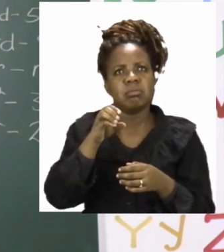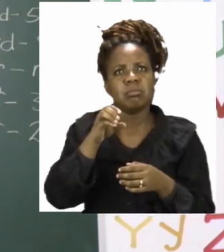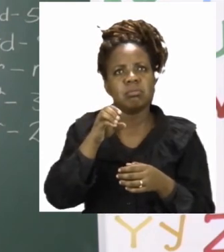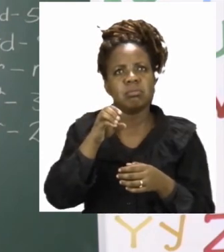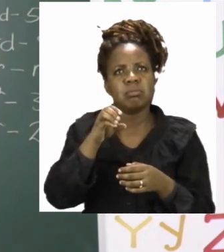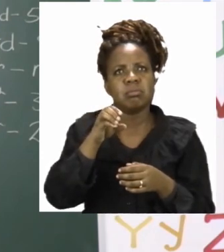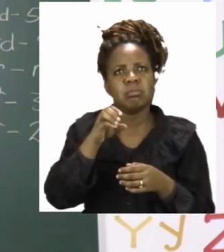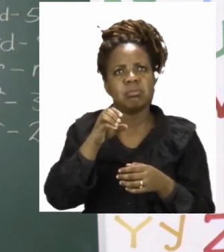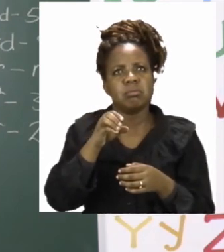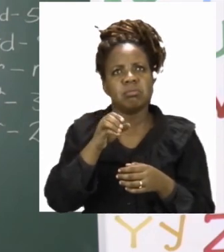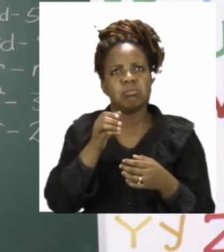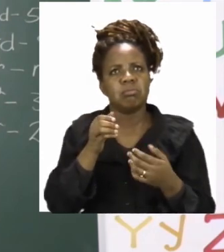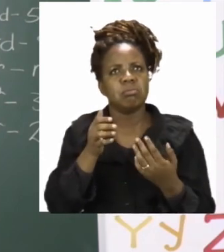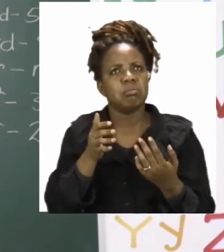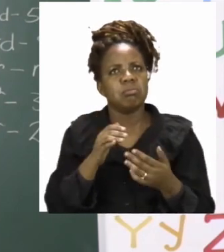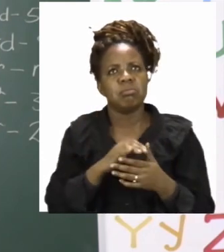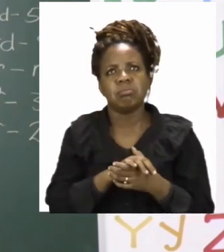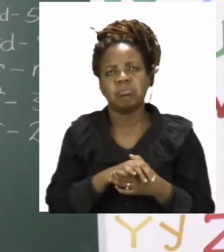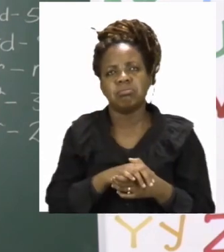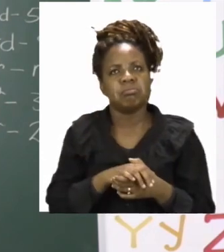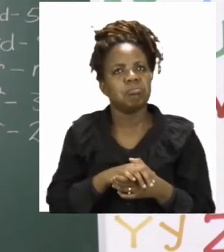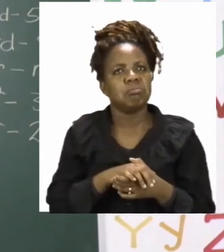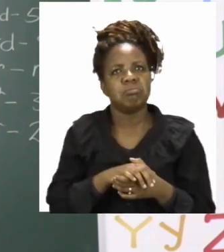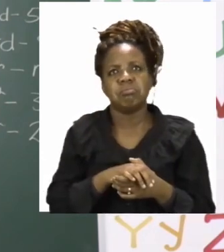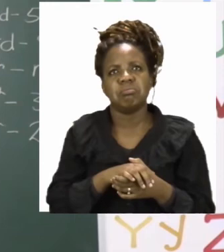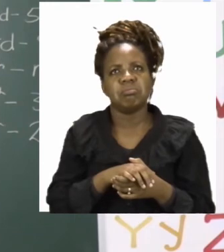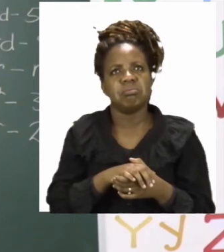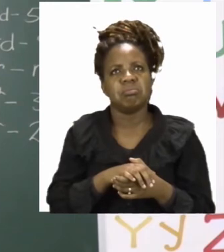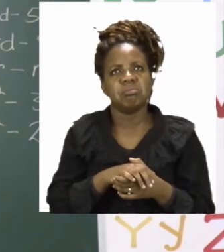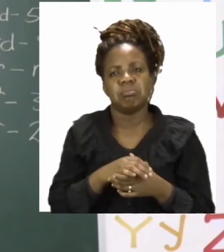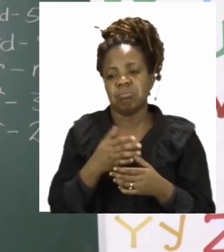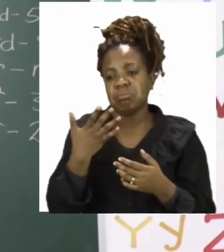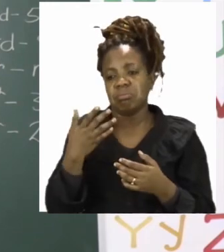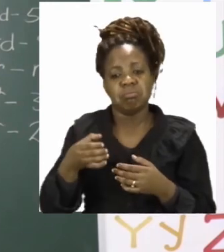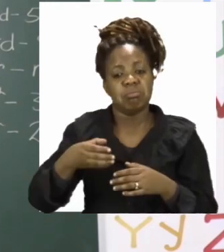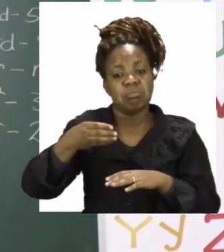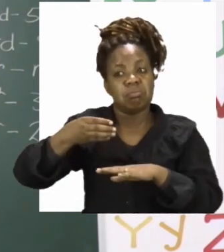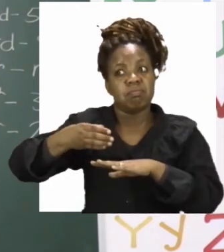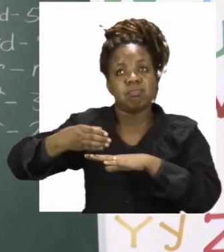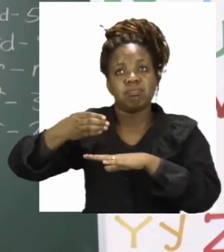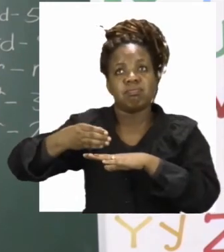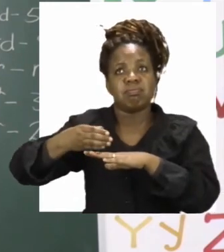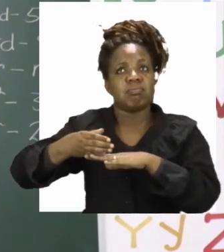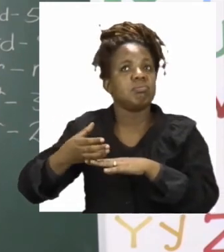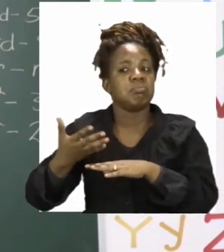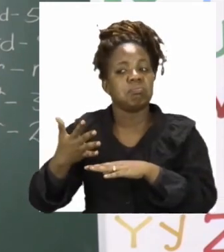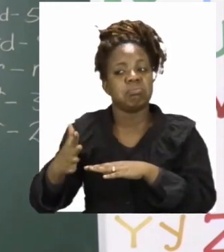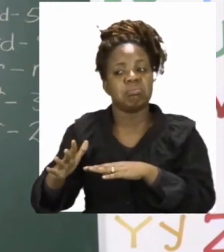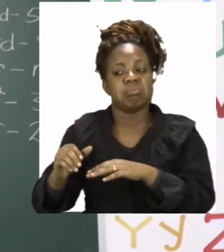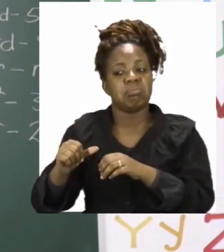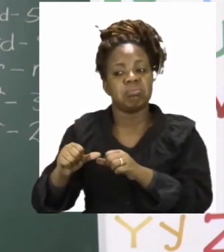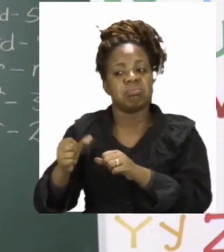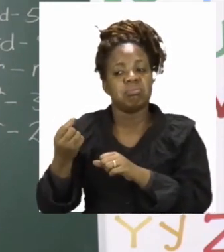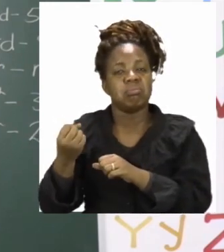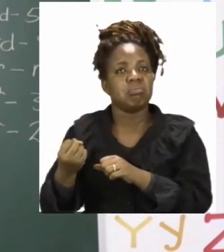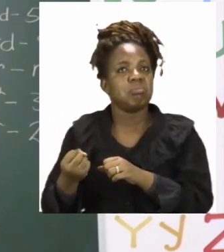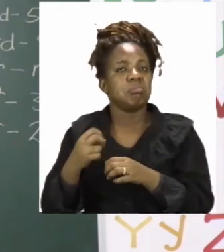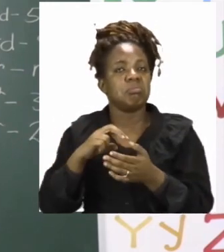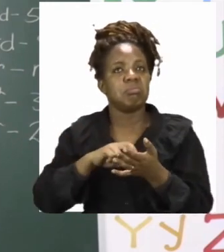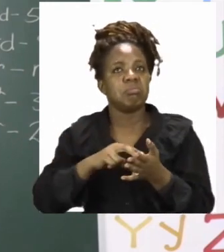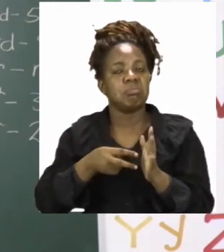of the glass, but I still have water in the jug. So it